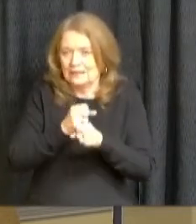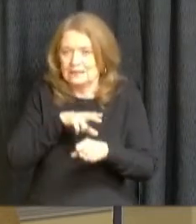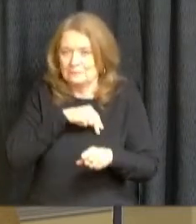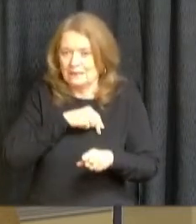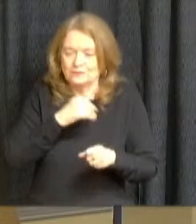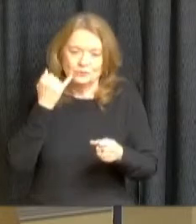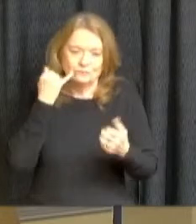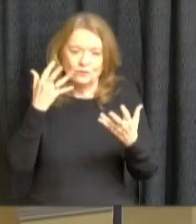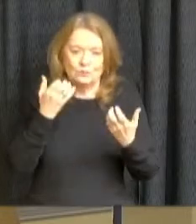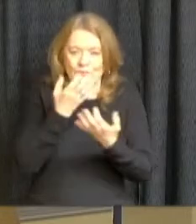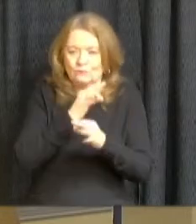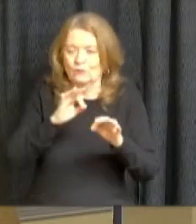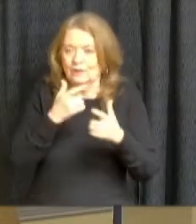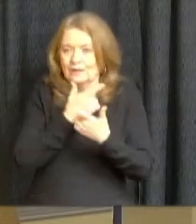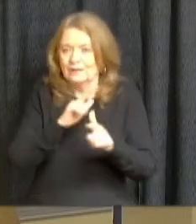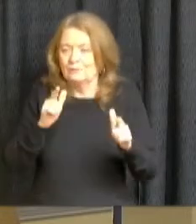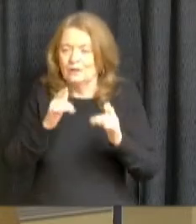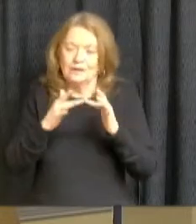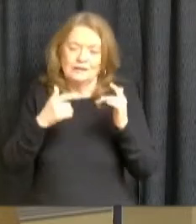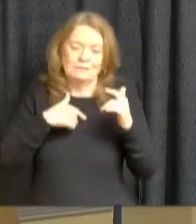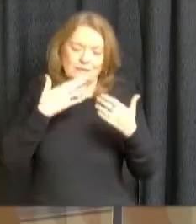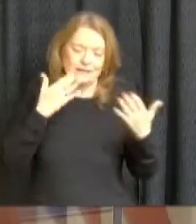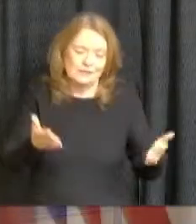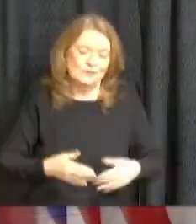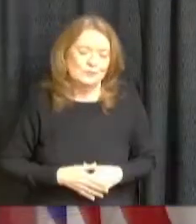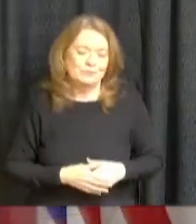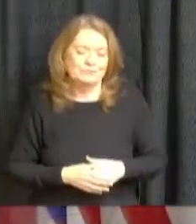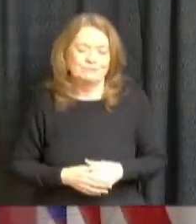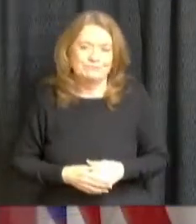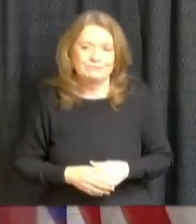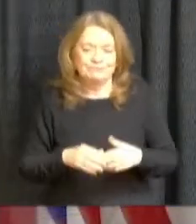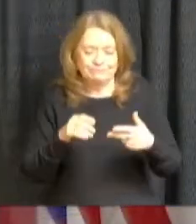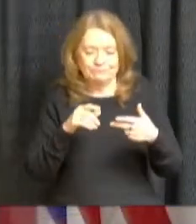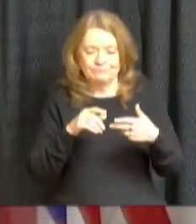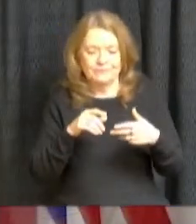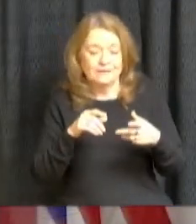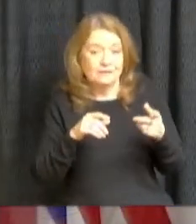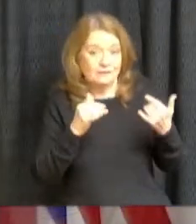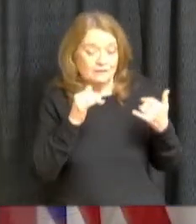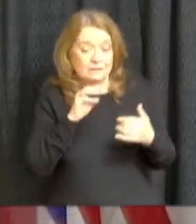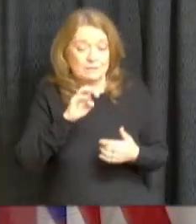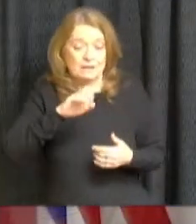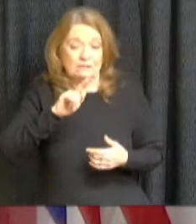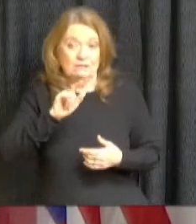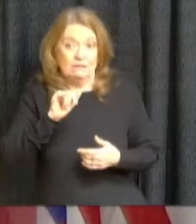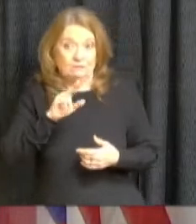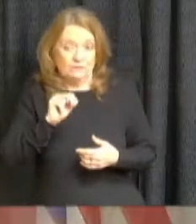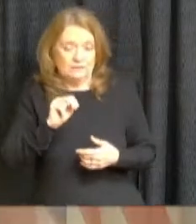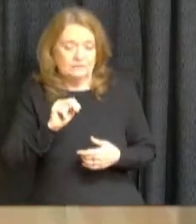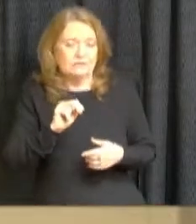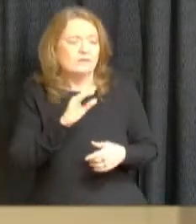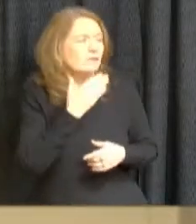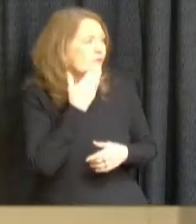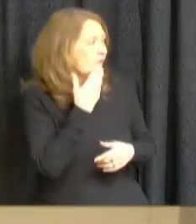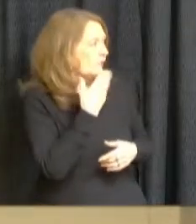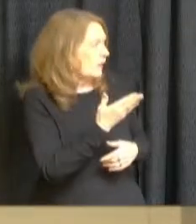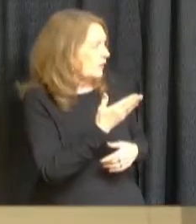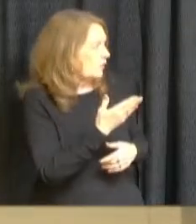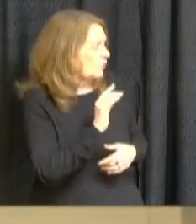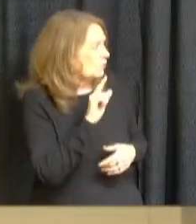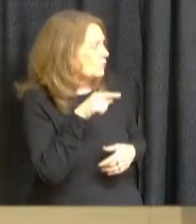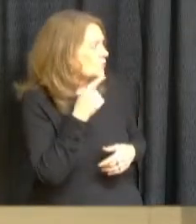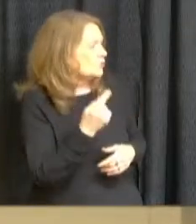anybody wants a little free library, please contact me. Thank you. Thank you. Councilperson McLaughlin, you're recognized. Thank you.